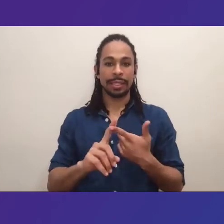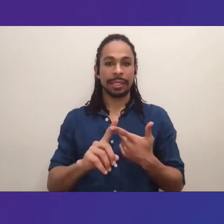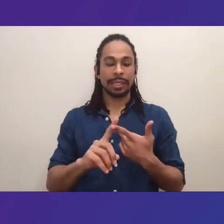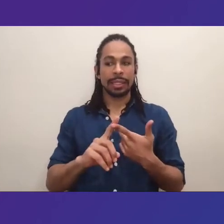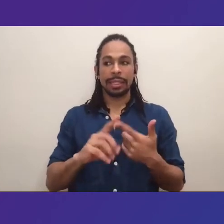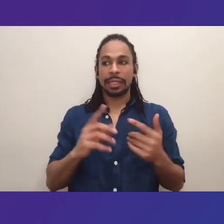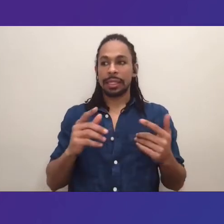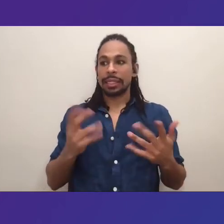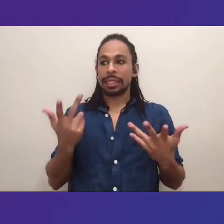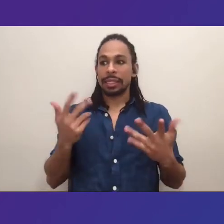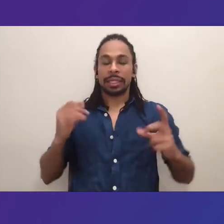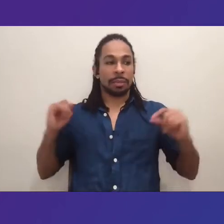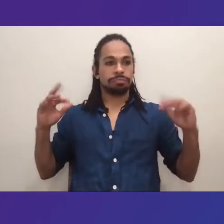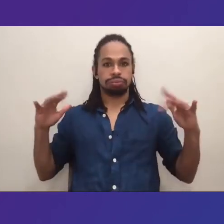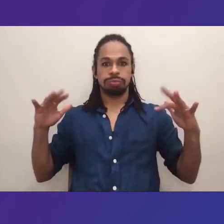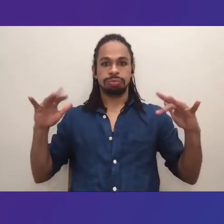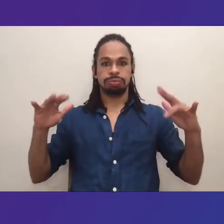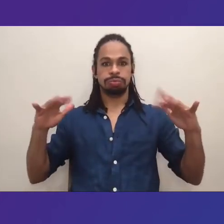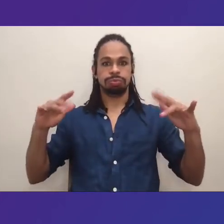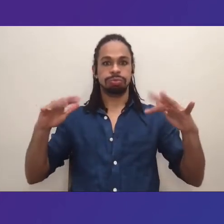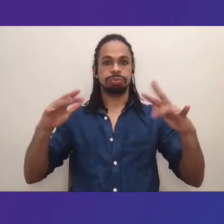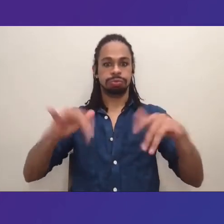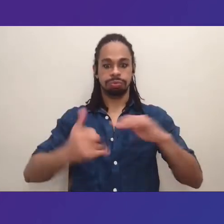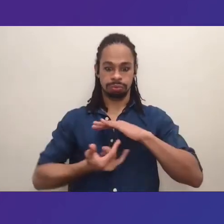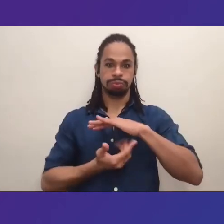vibrating inside of us